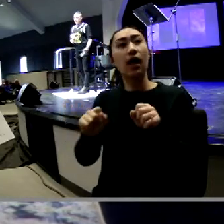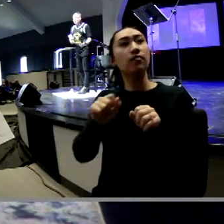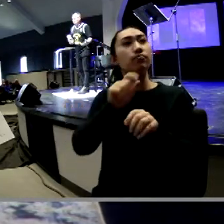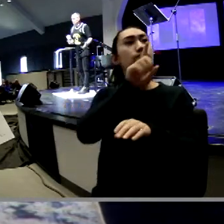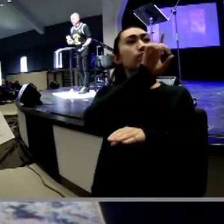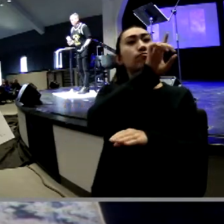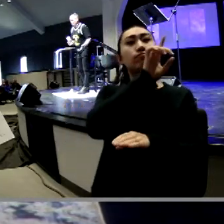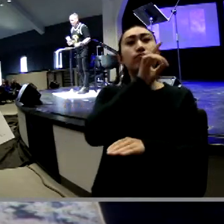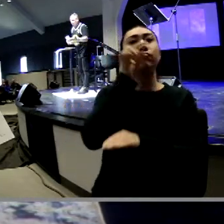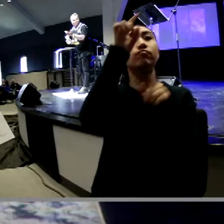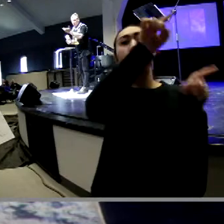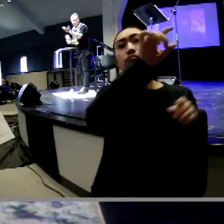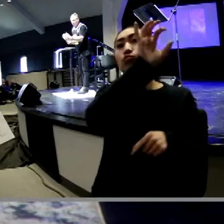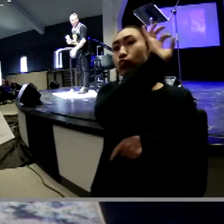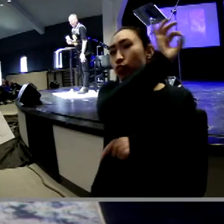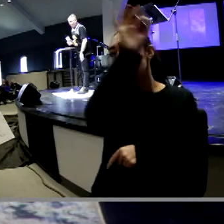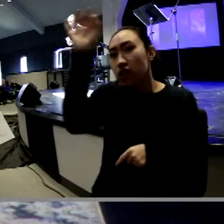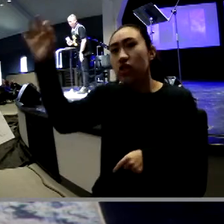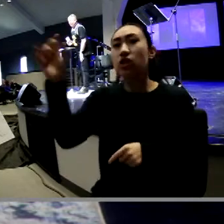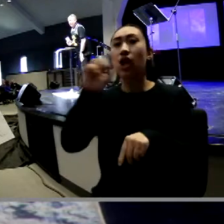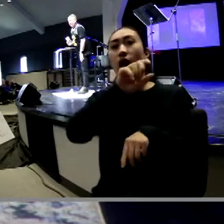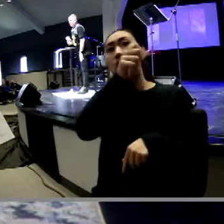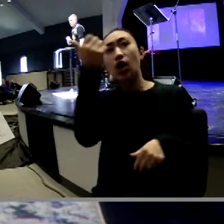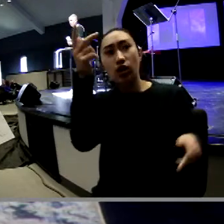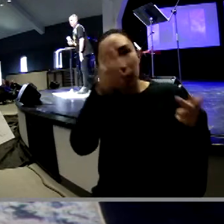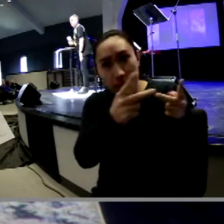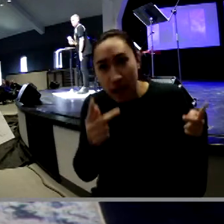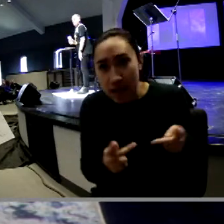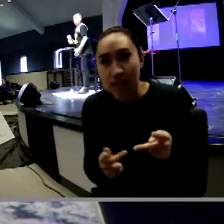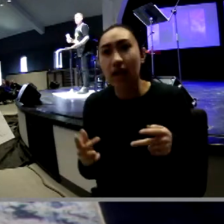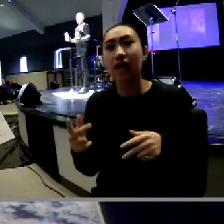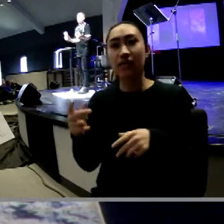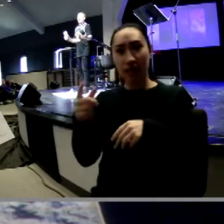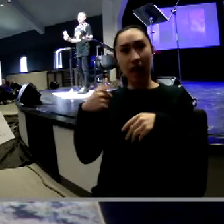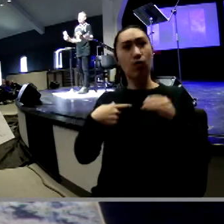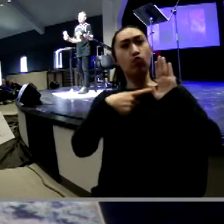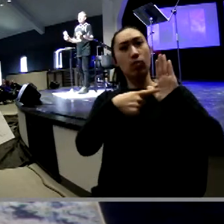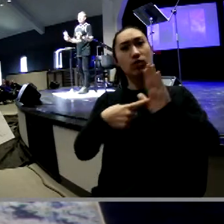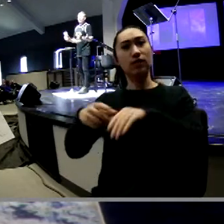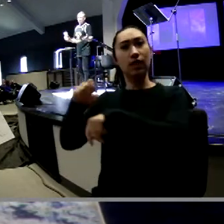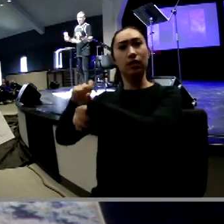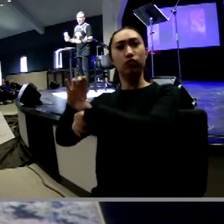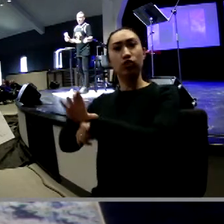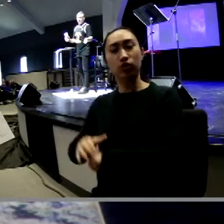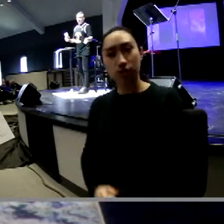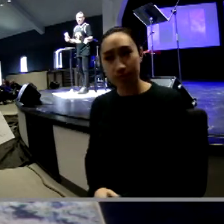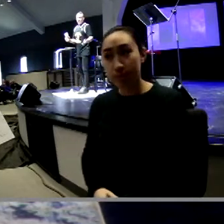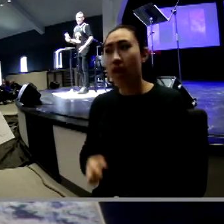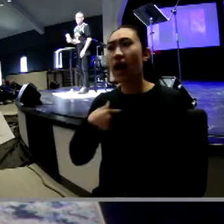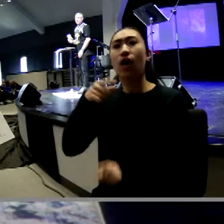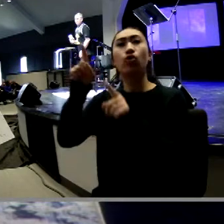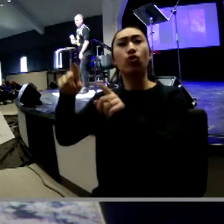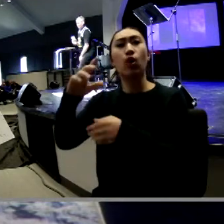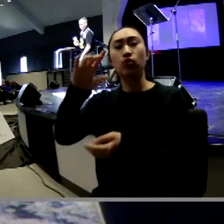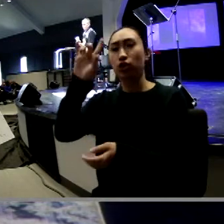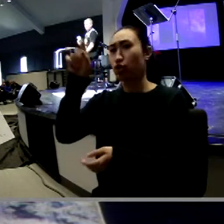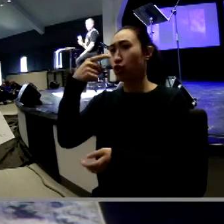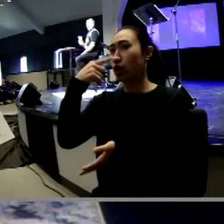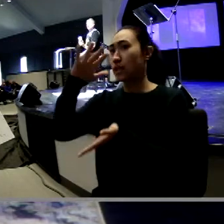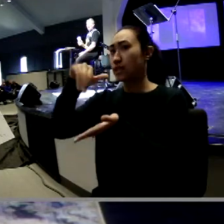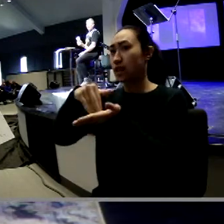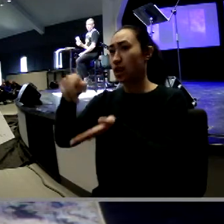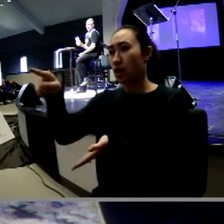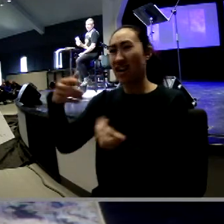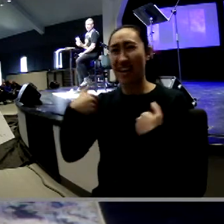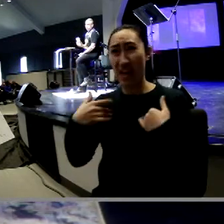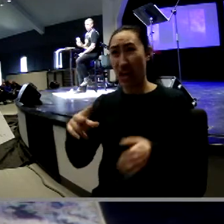the Target Center. Some of you were there. There was 12,000 people there, and I got to preach. It